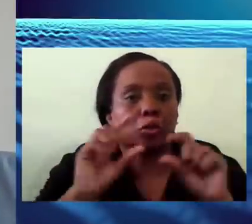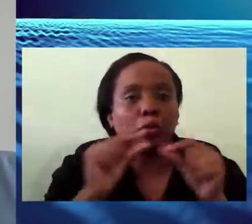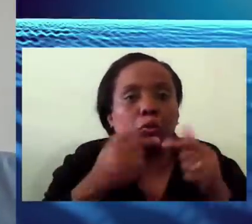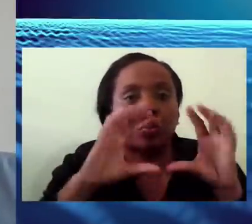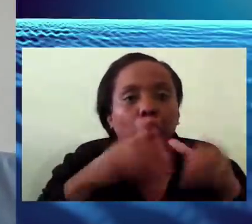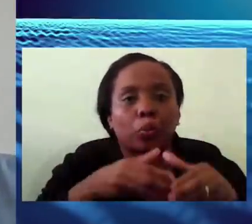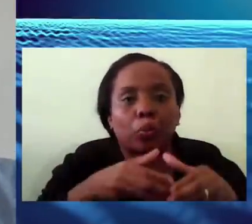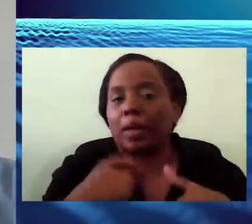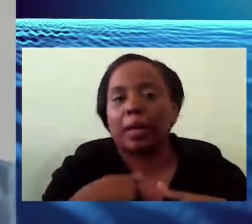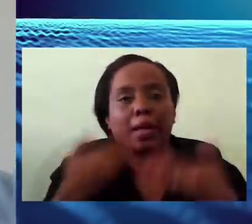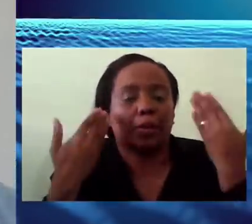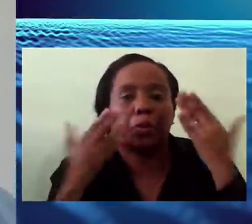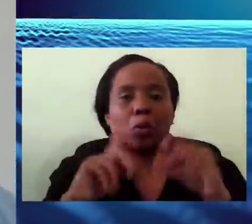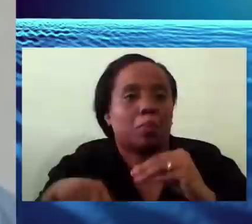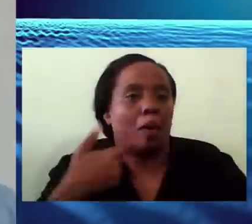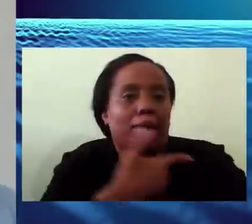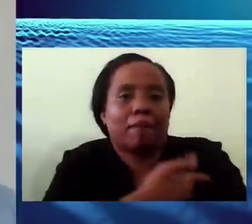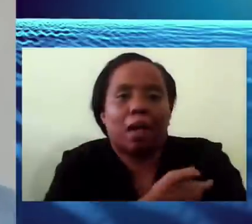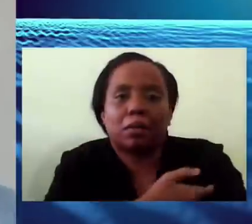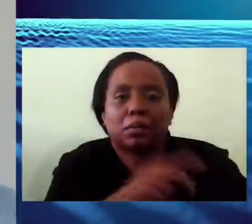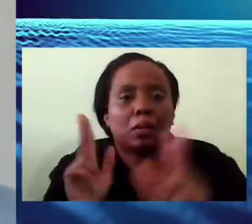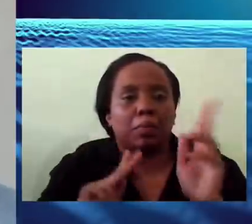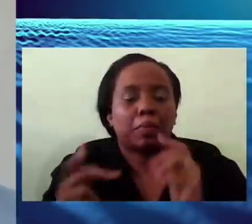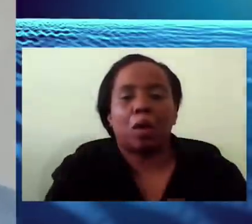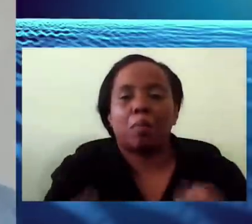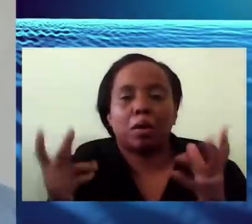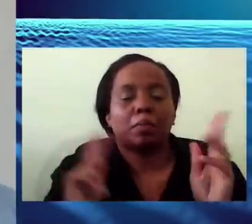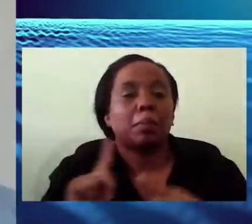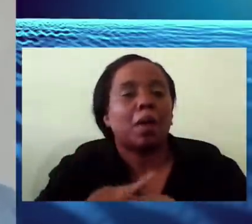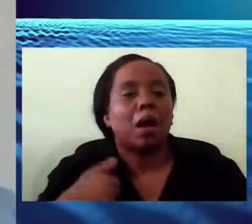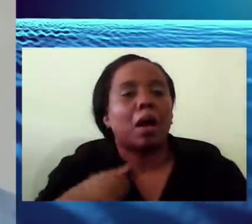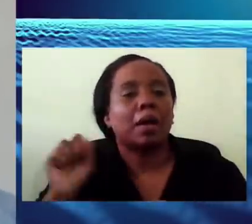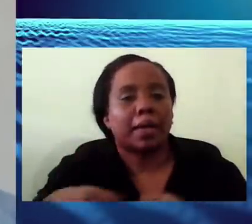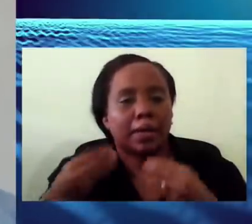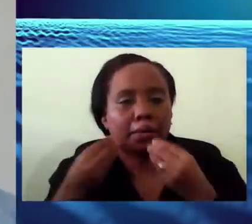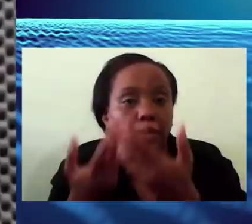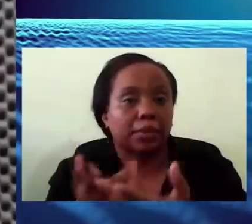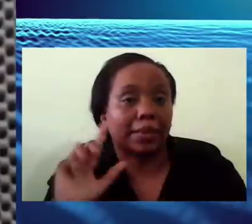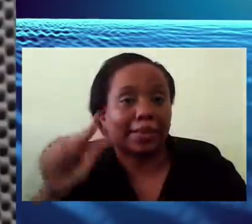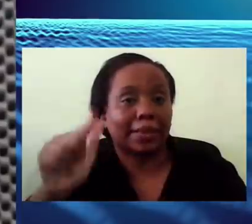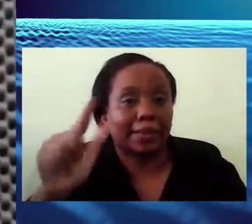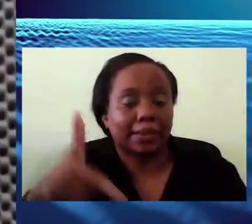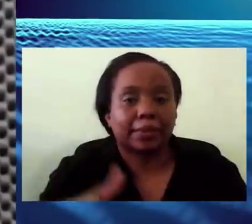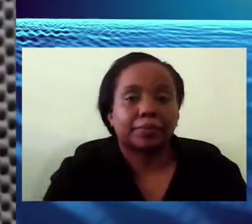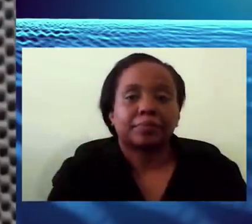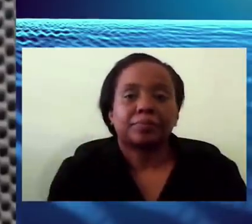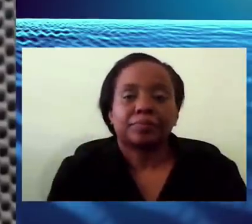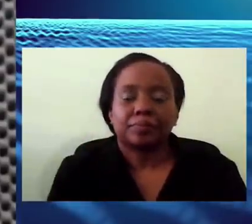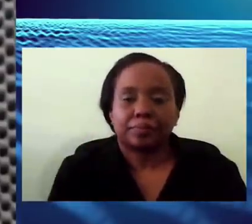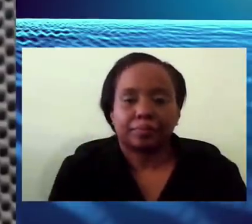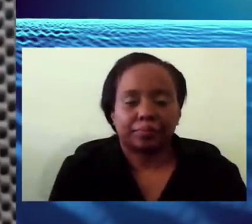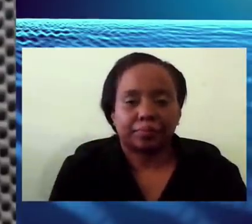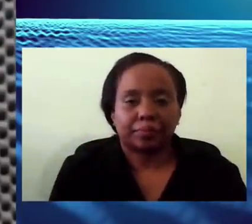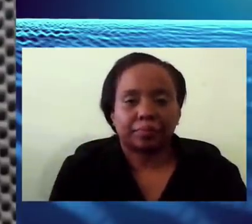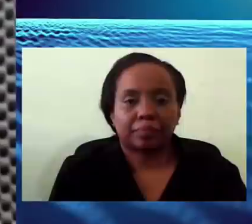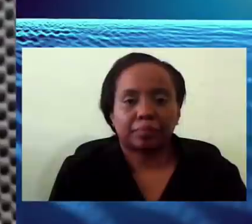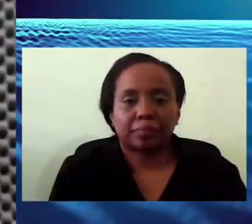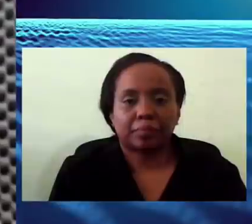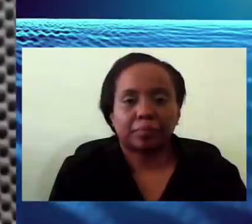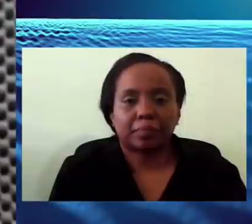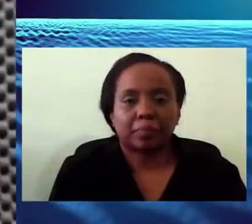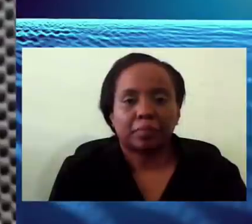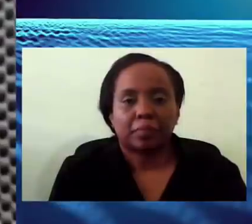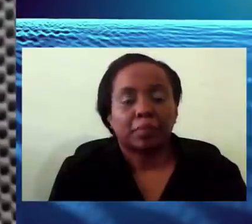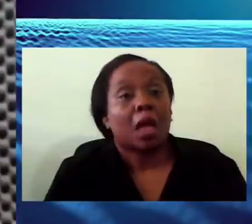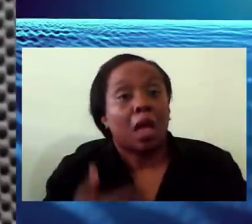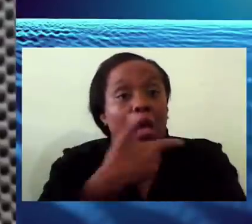figures. I'm not in a position to do so at this point in time, but I can get them for you. And what about the vaccination program? Are we